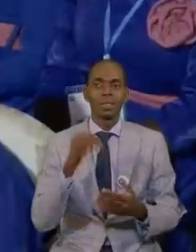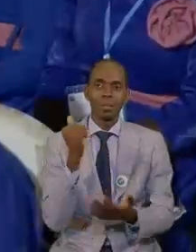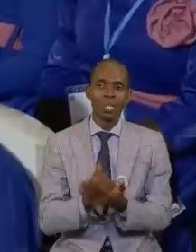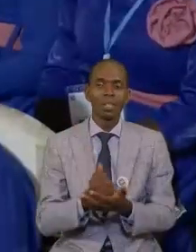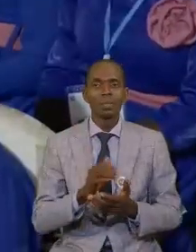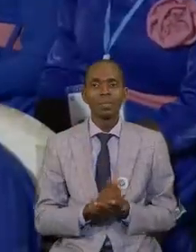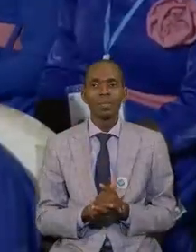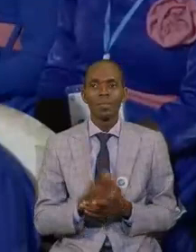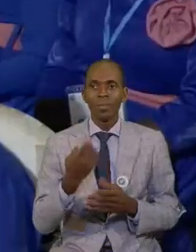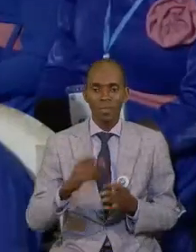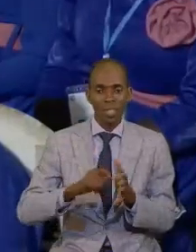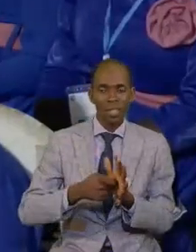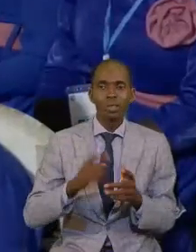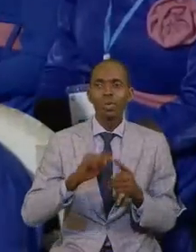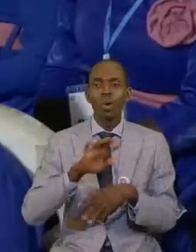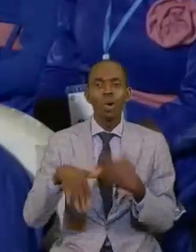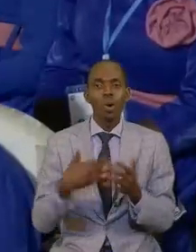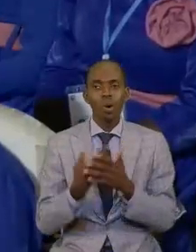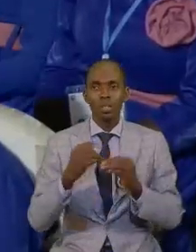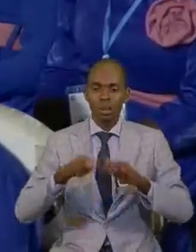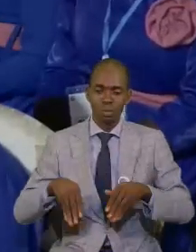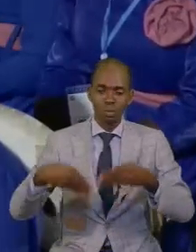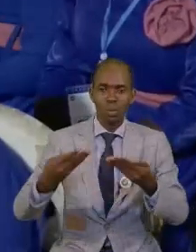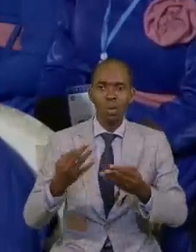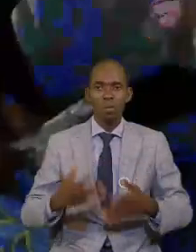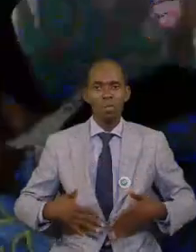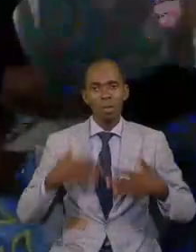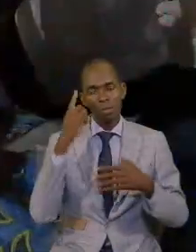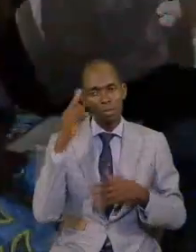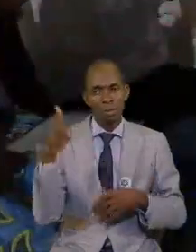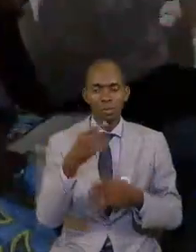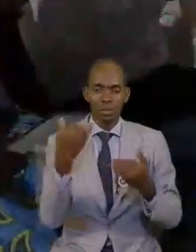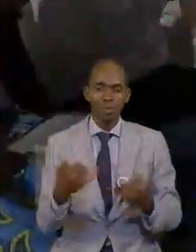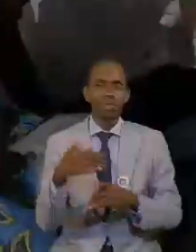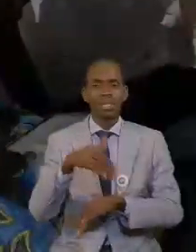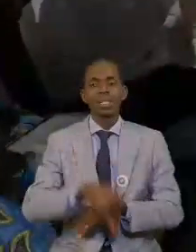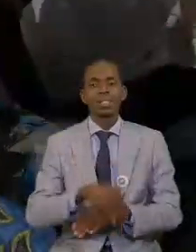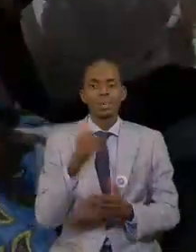The key to all the provision of life for you tonight.